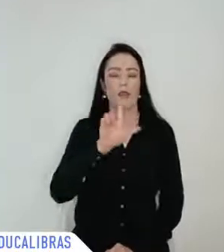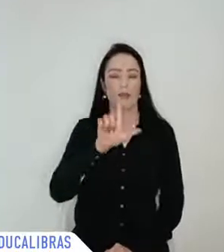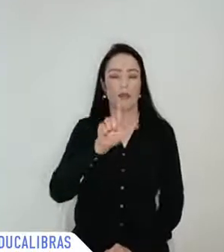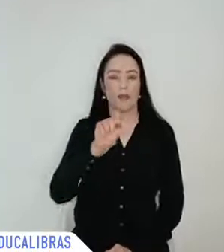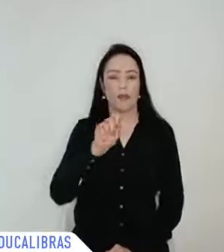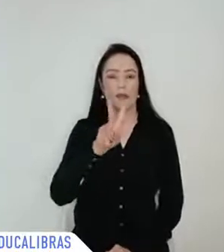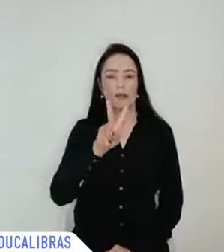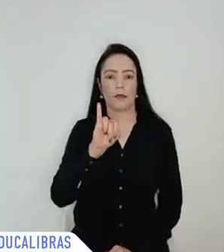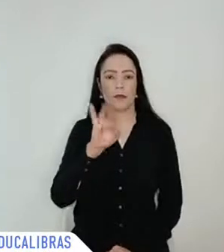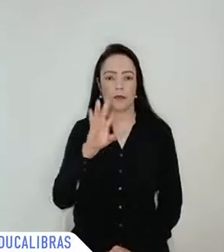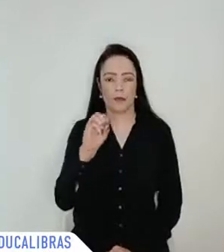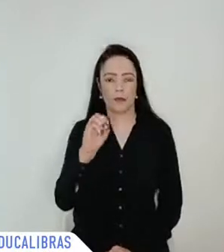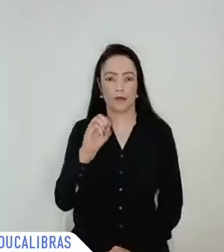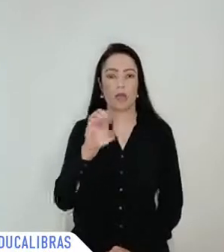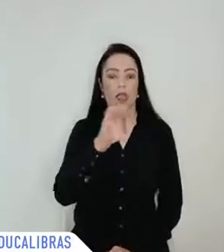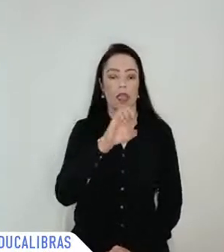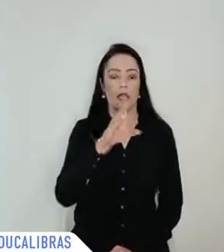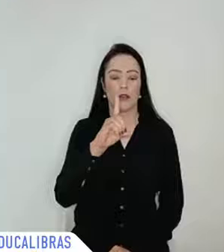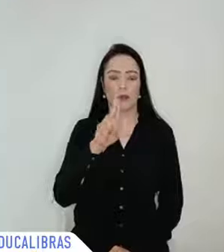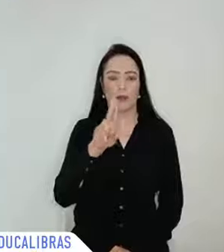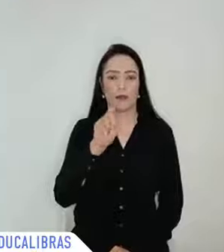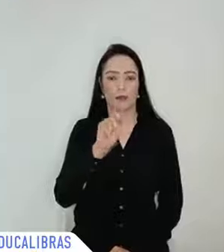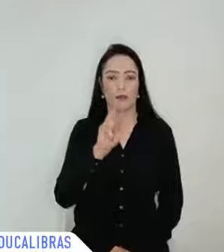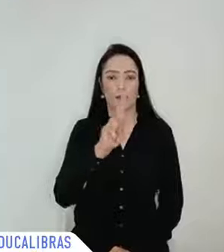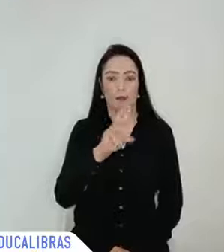Jair Bolsonaro and his